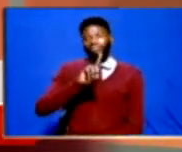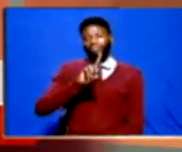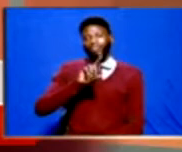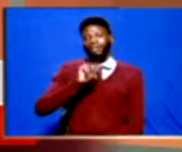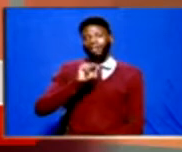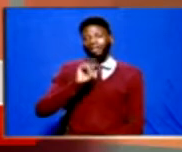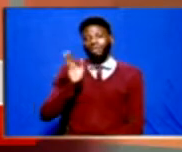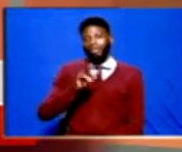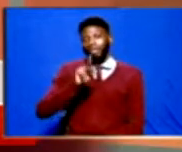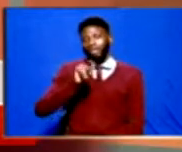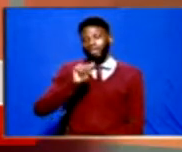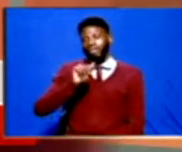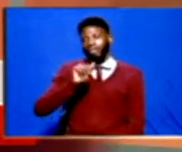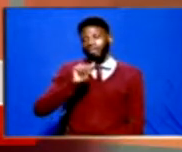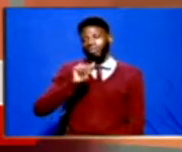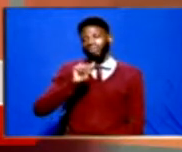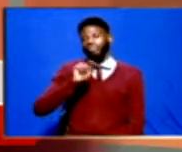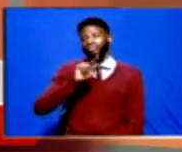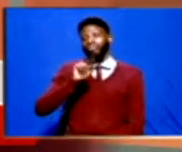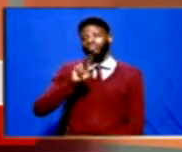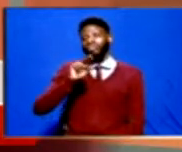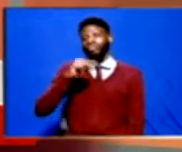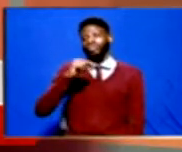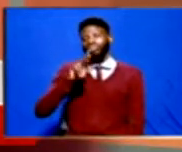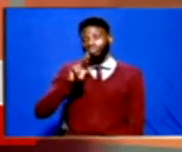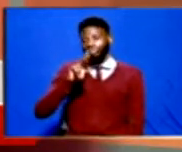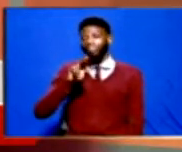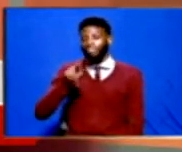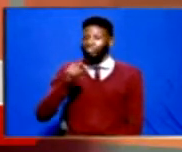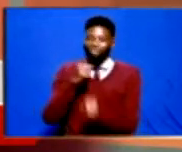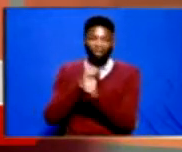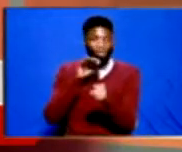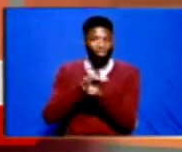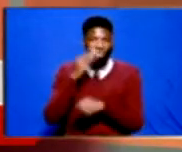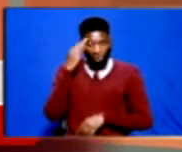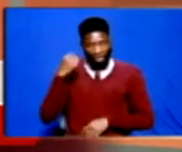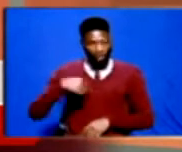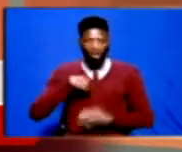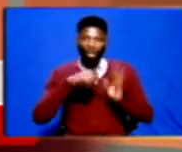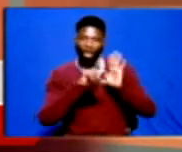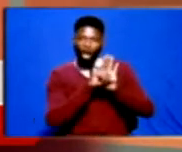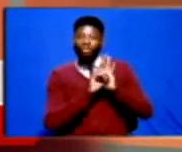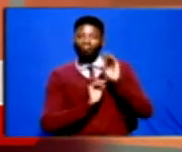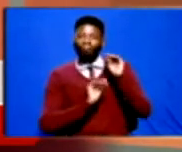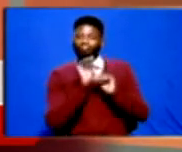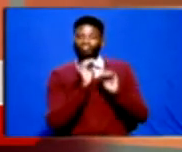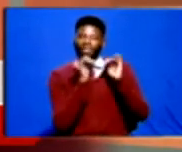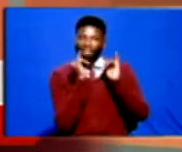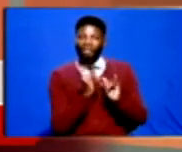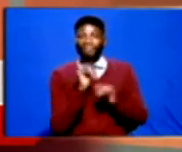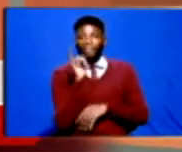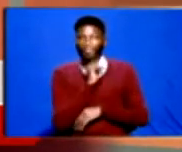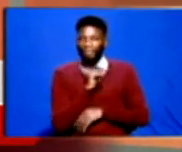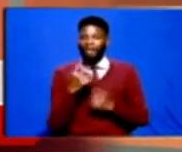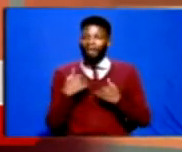work to try, and now that we had revamped the legal regime, to set up regulations that would